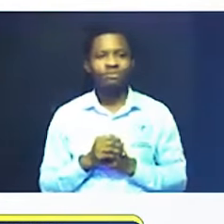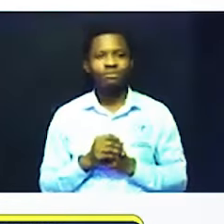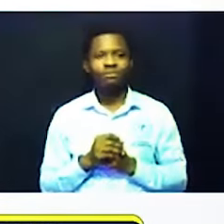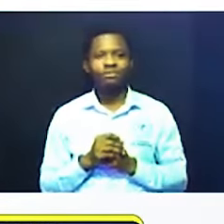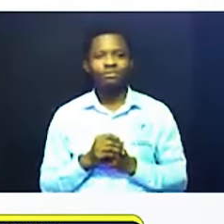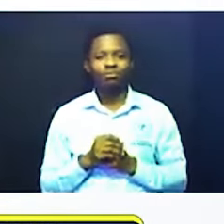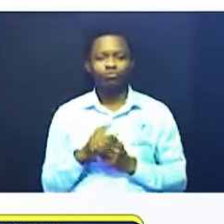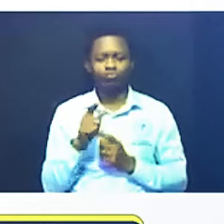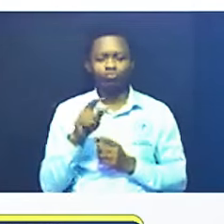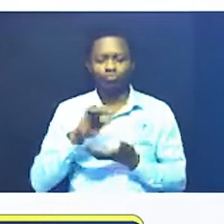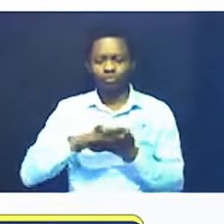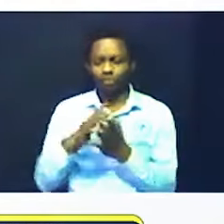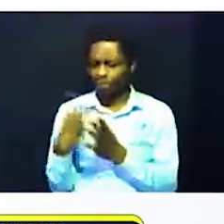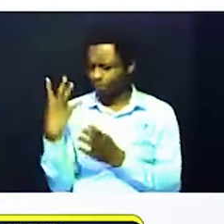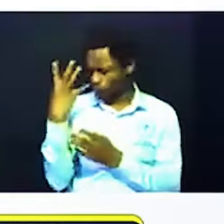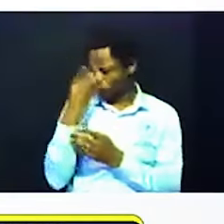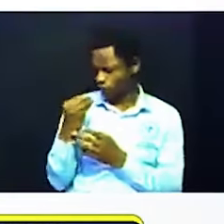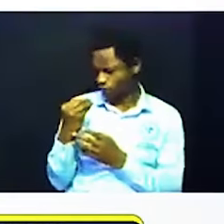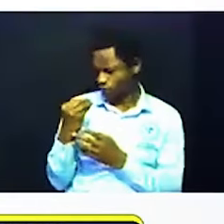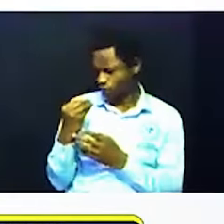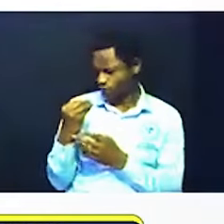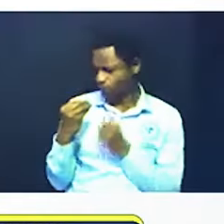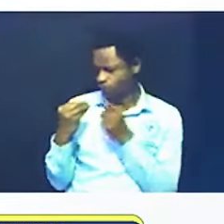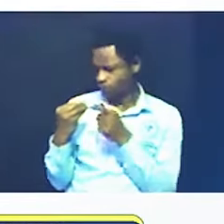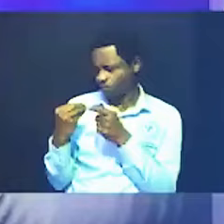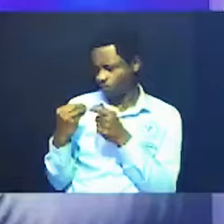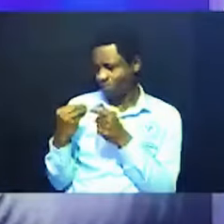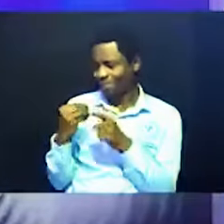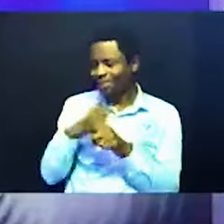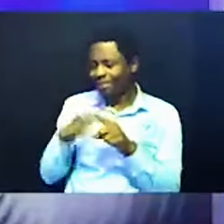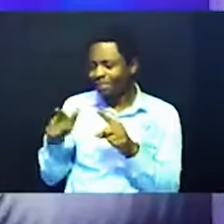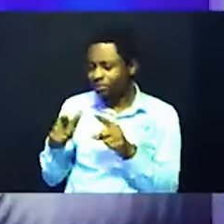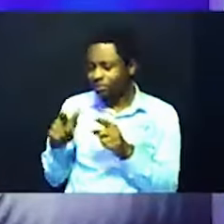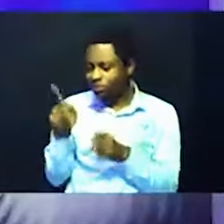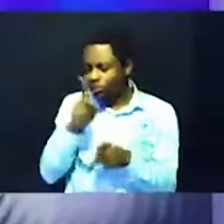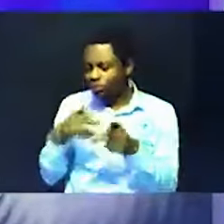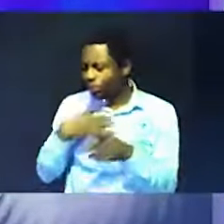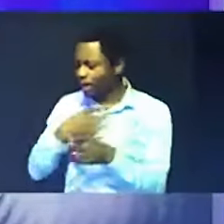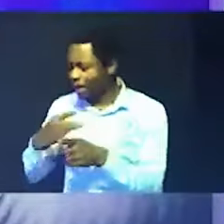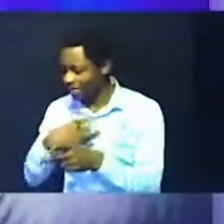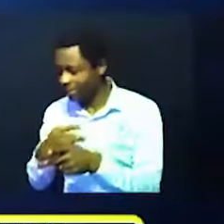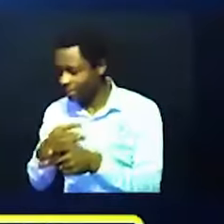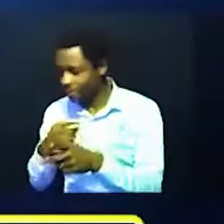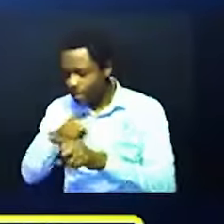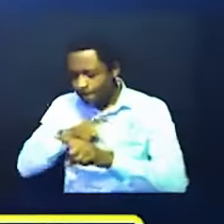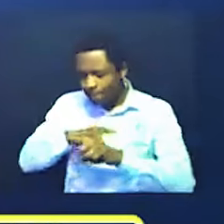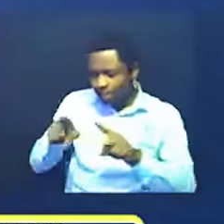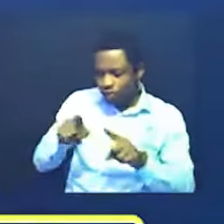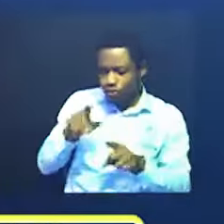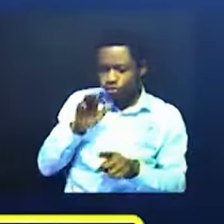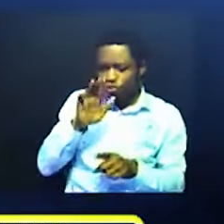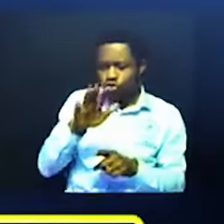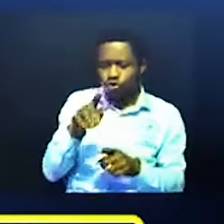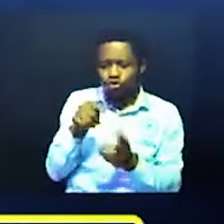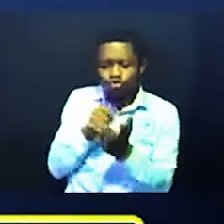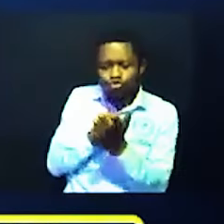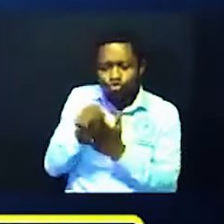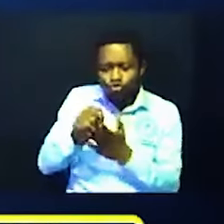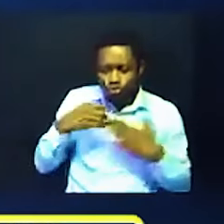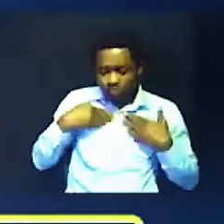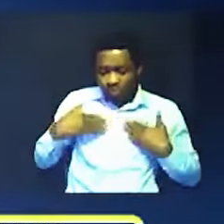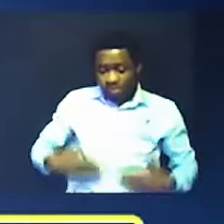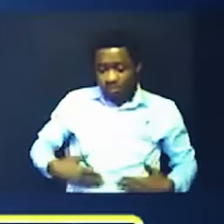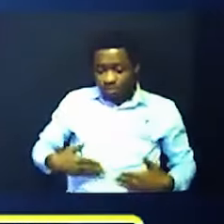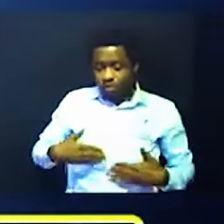but so Billy Graham said be attractive and Winson but do not compromise your convictions